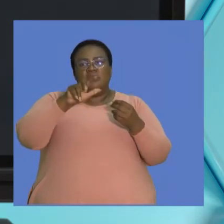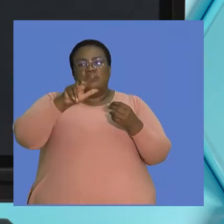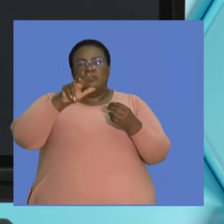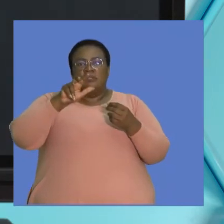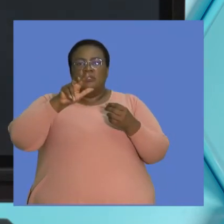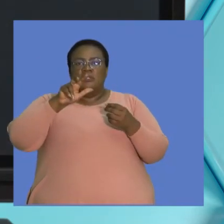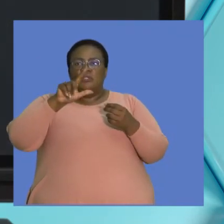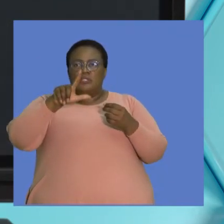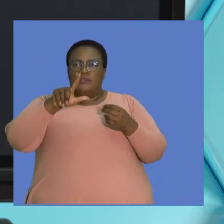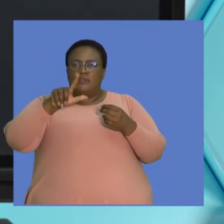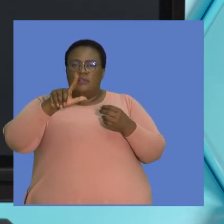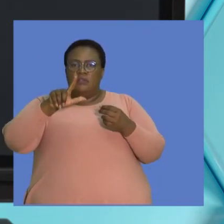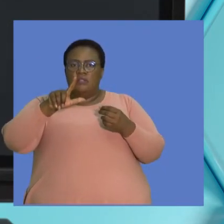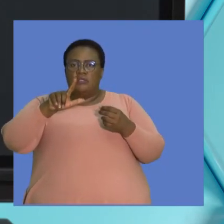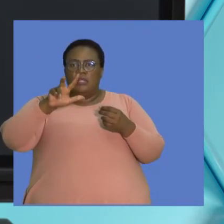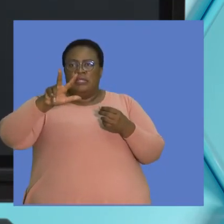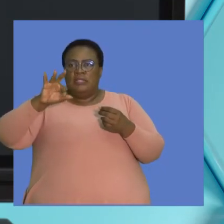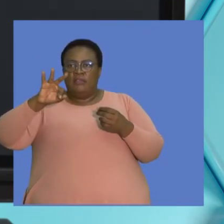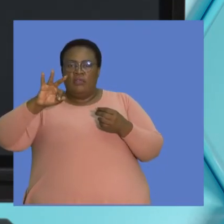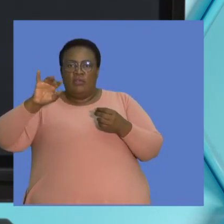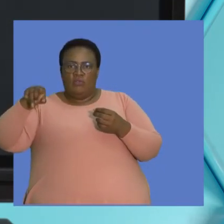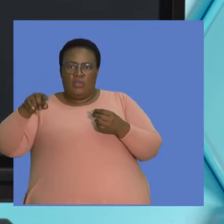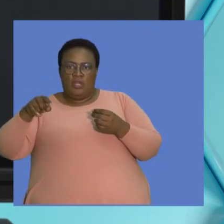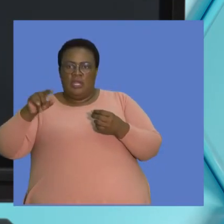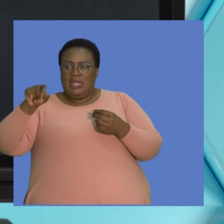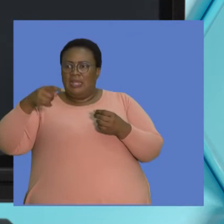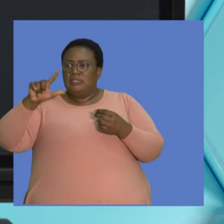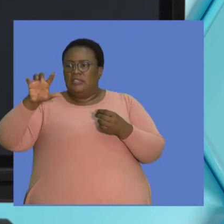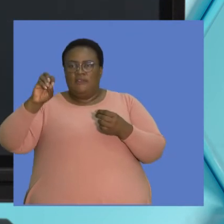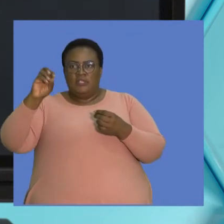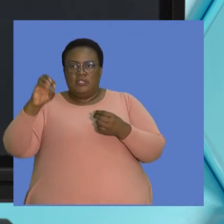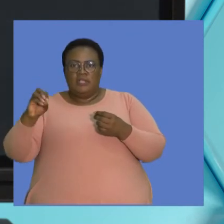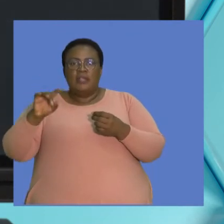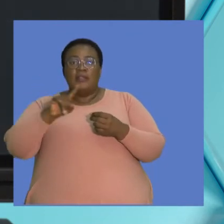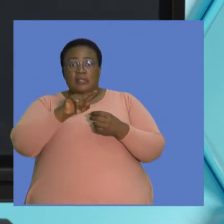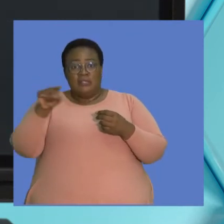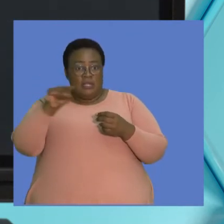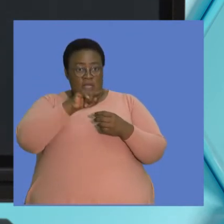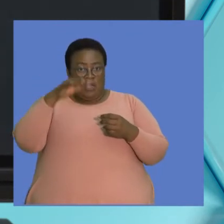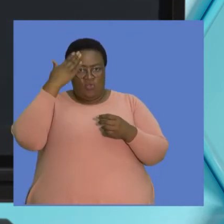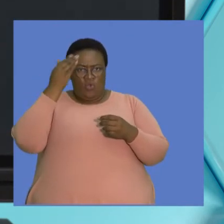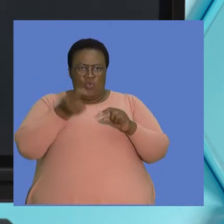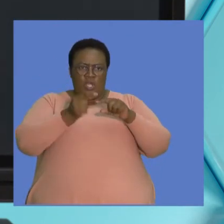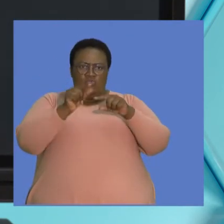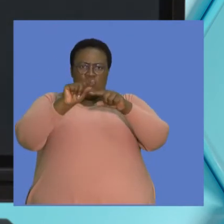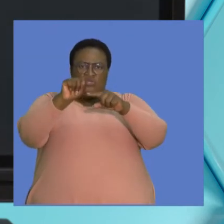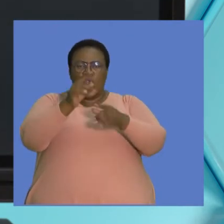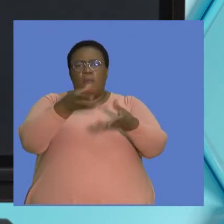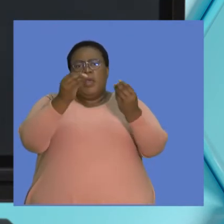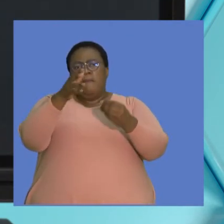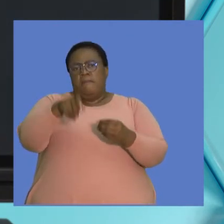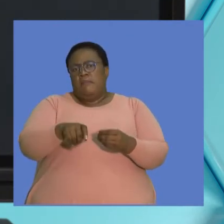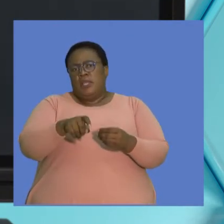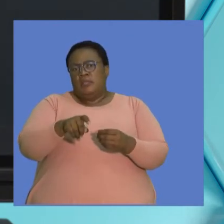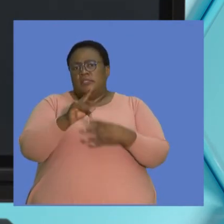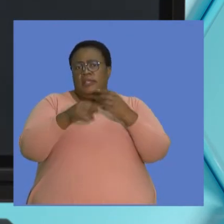5,873 rands and 70 cents. In between there, you must know what will be the rate of interest that you're going to be getting